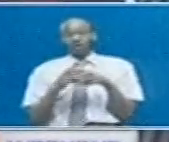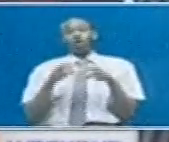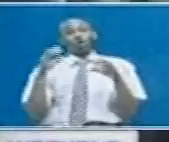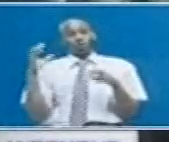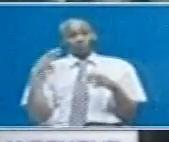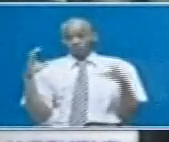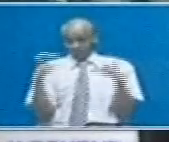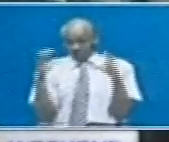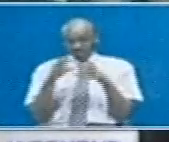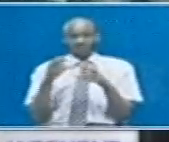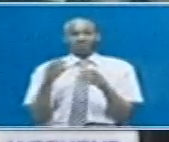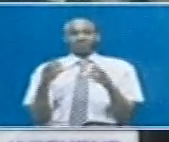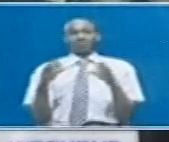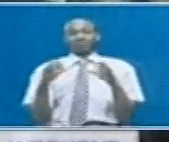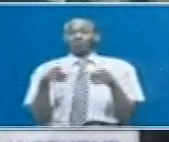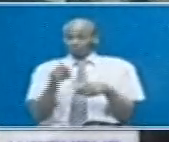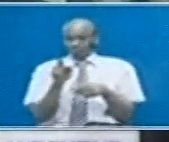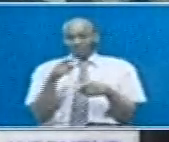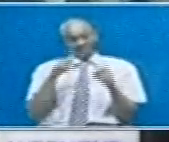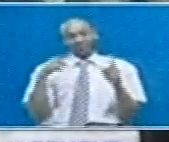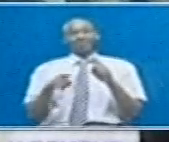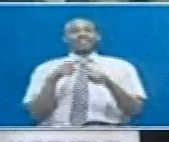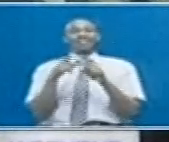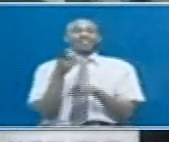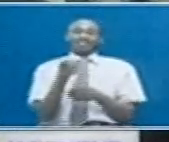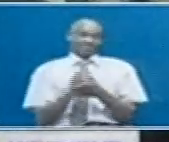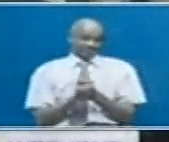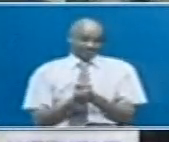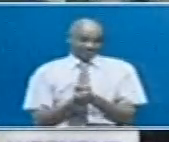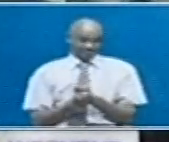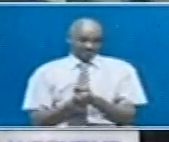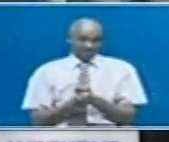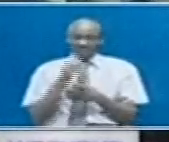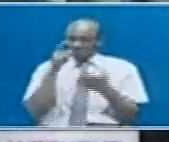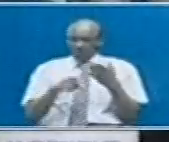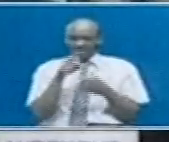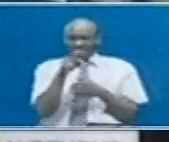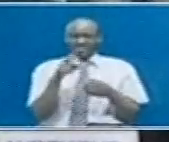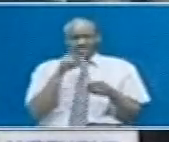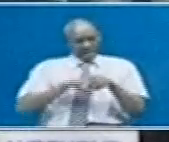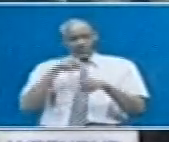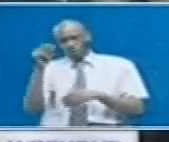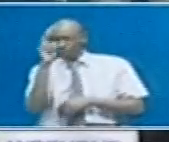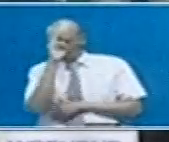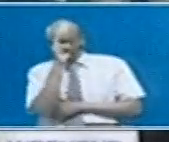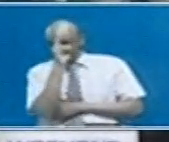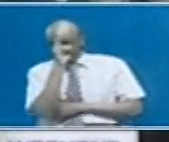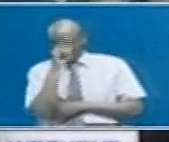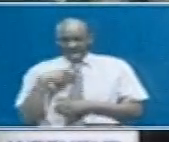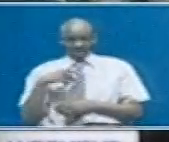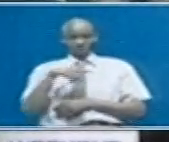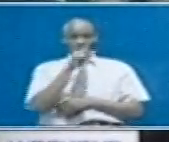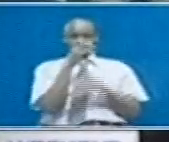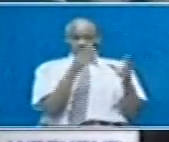policing. The question we asked in our study was between going to the police and going to